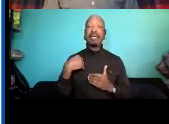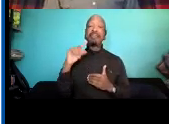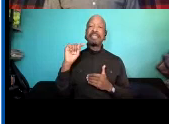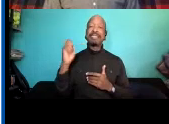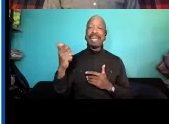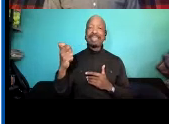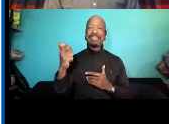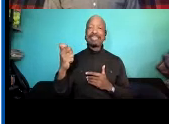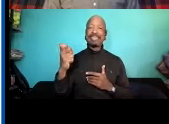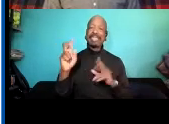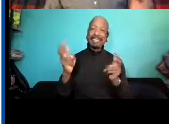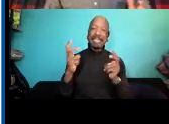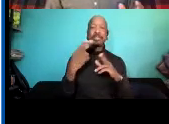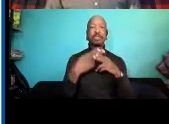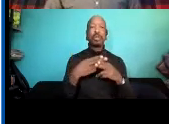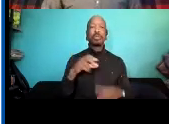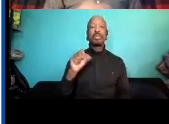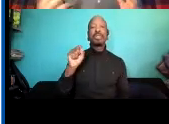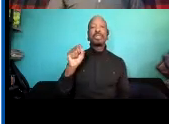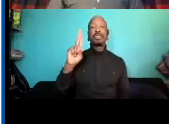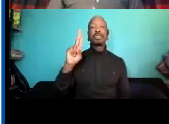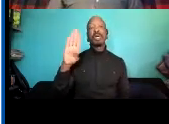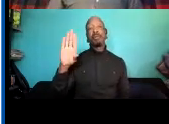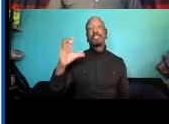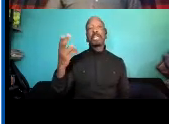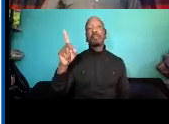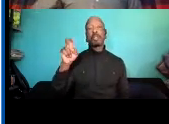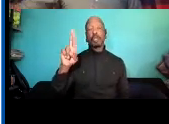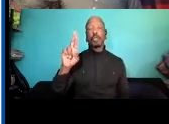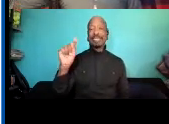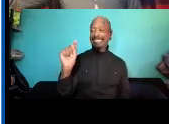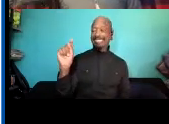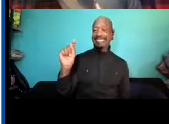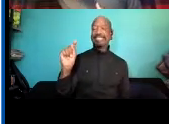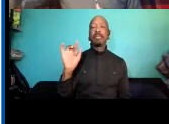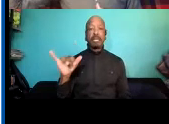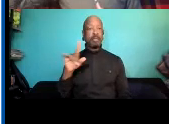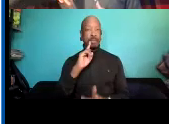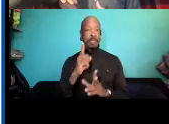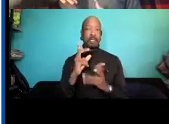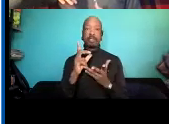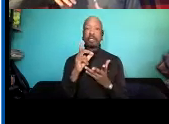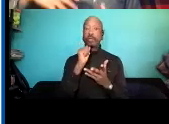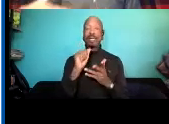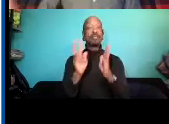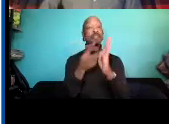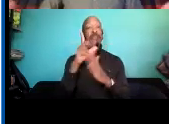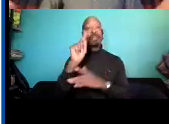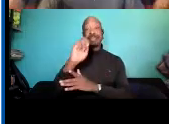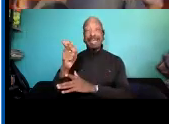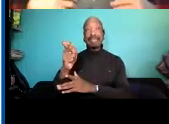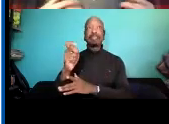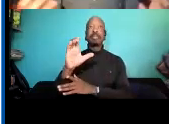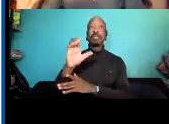called Subchapter T, which is pretty great. And what that allows you to do is to not be double taxed at the corporate level. So